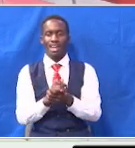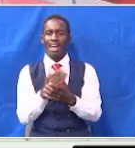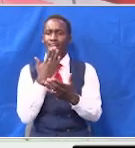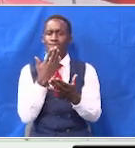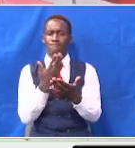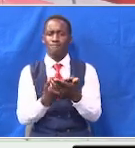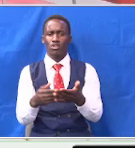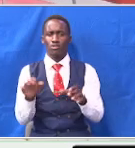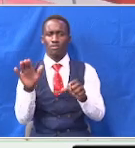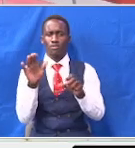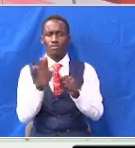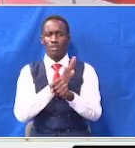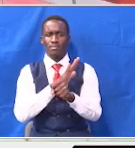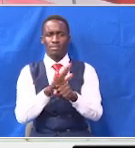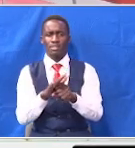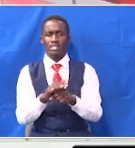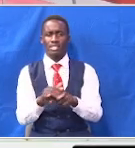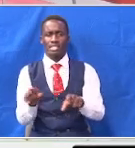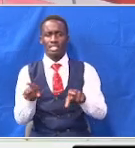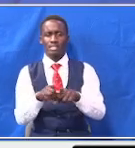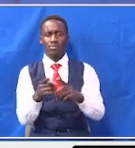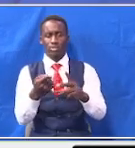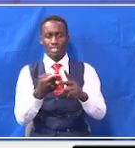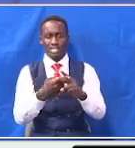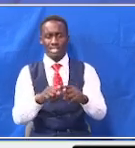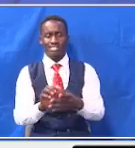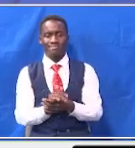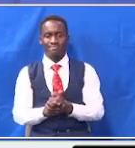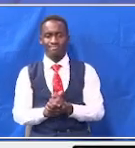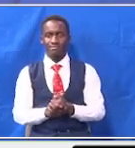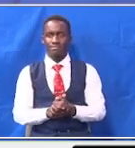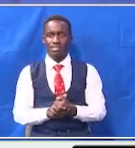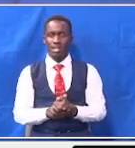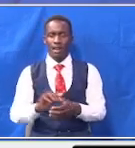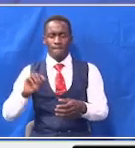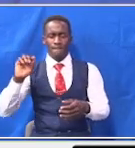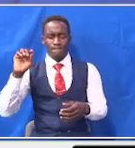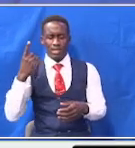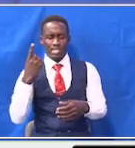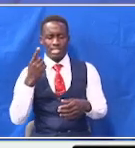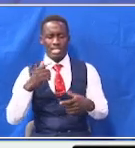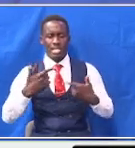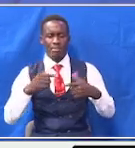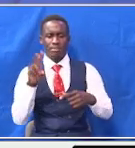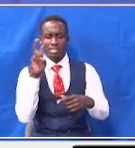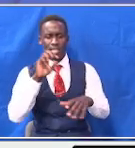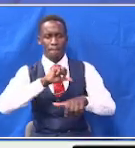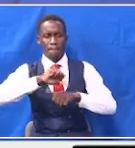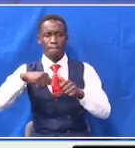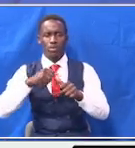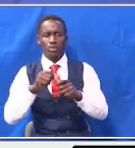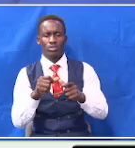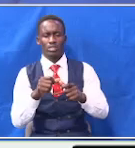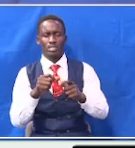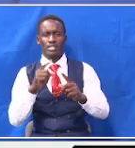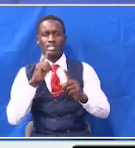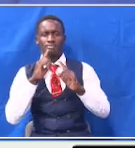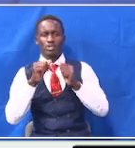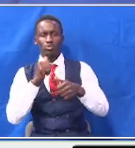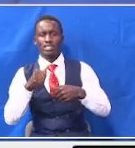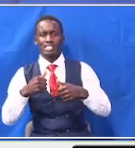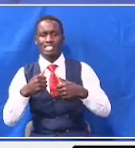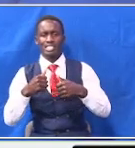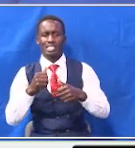Thank you very much. And with that, shall we begin? Yeah. First of all, let me just get your impressions on the speech that had some members